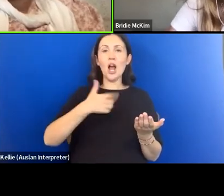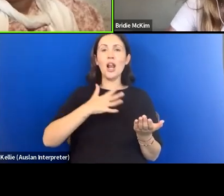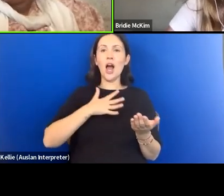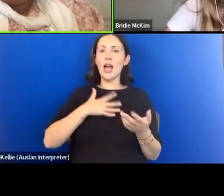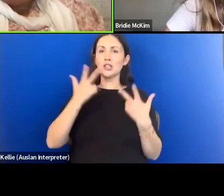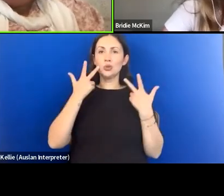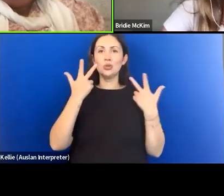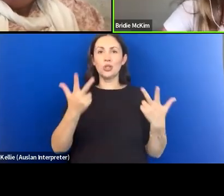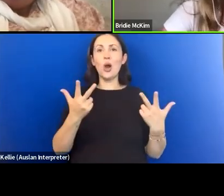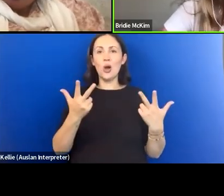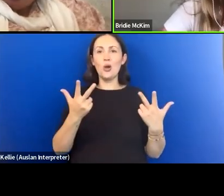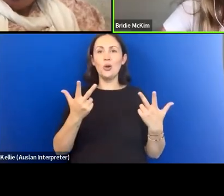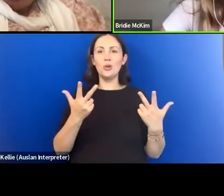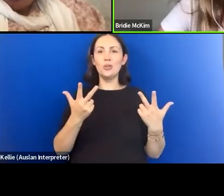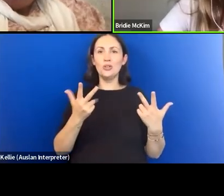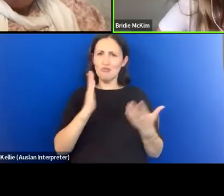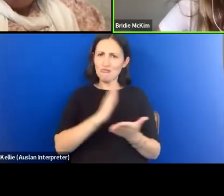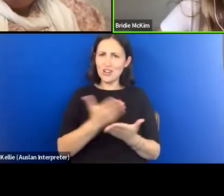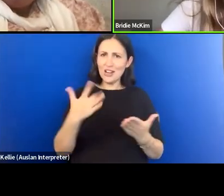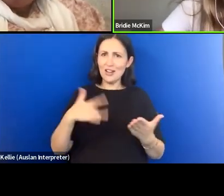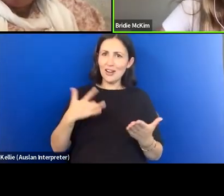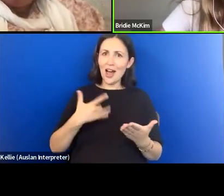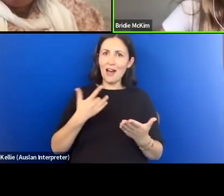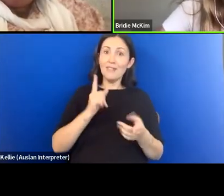consume. Yeah.